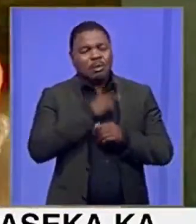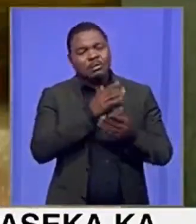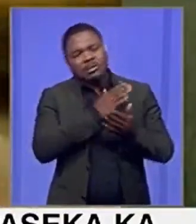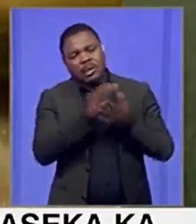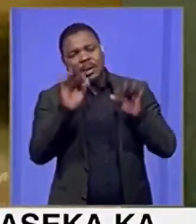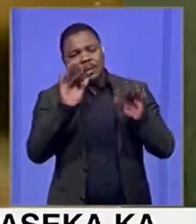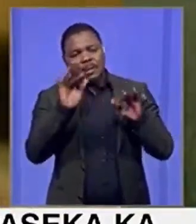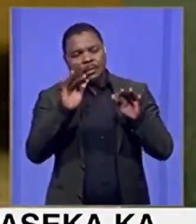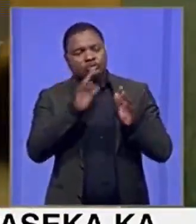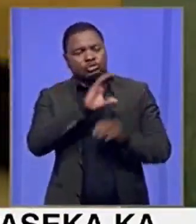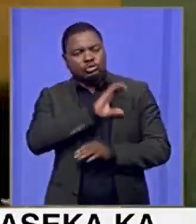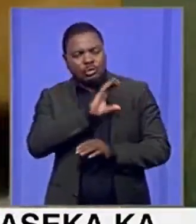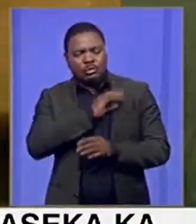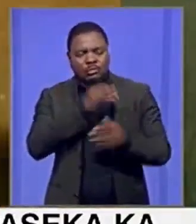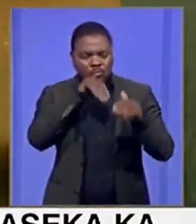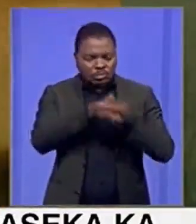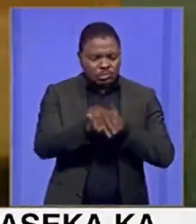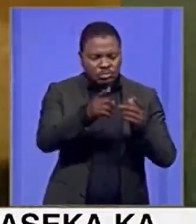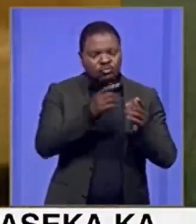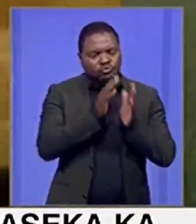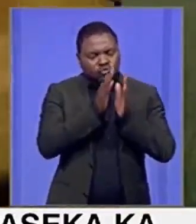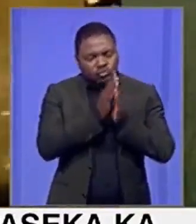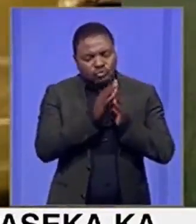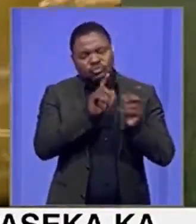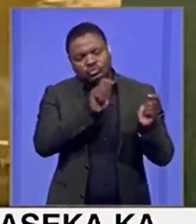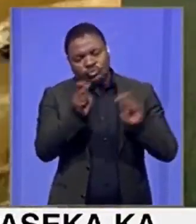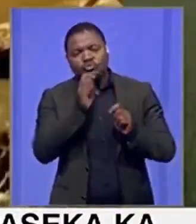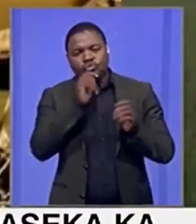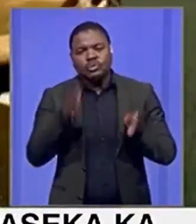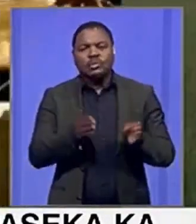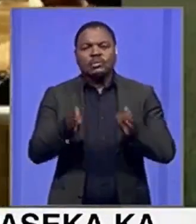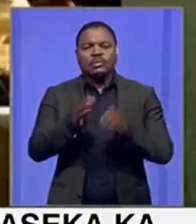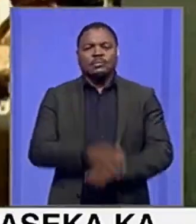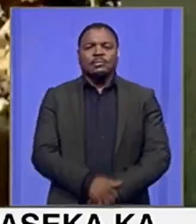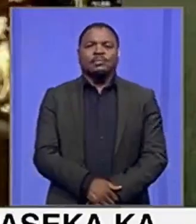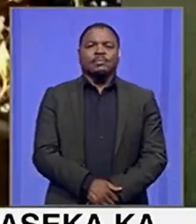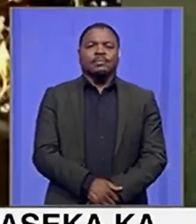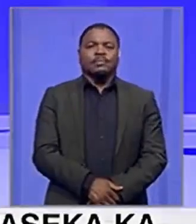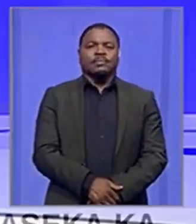šomiša dinoka go phetha meetlo ya bona ya sedumedi.